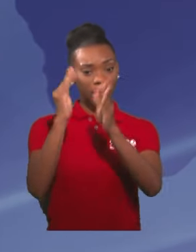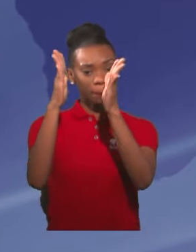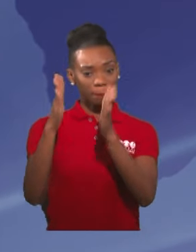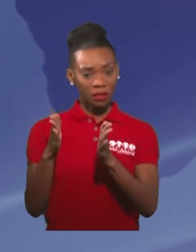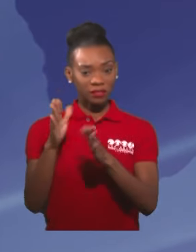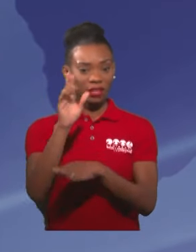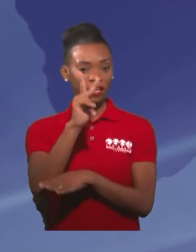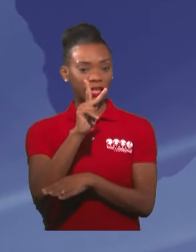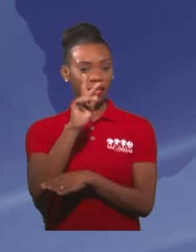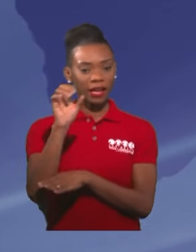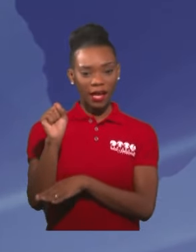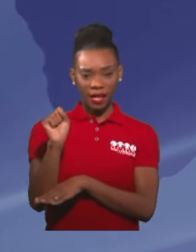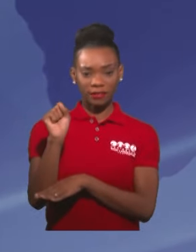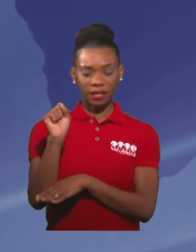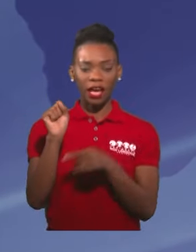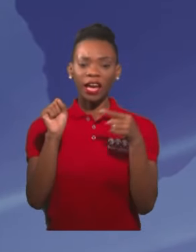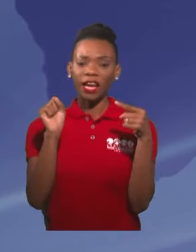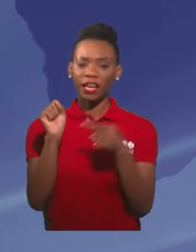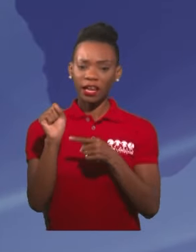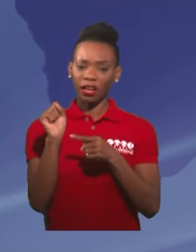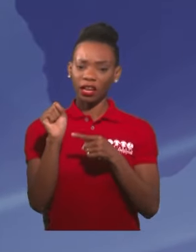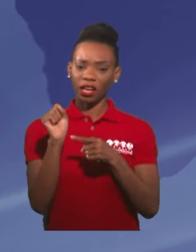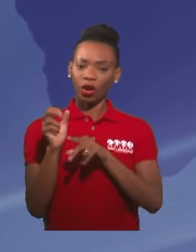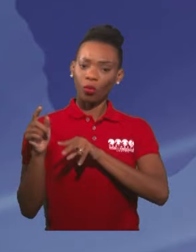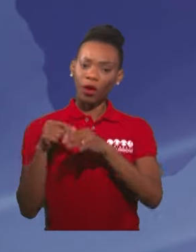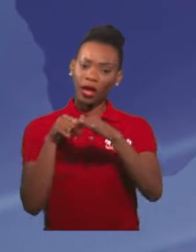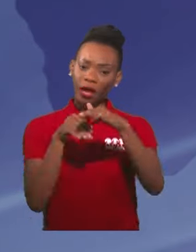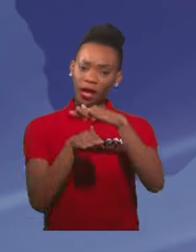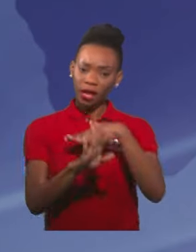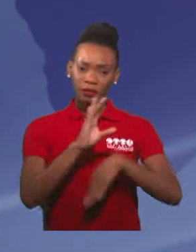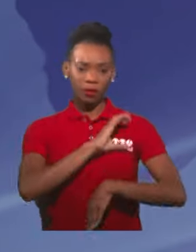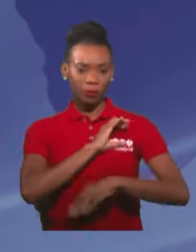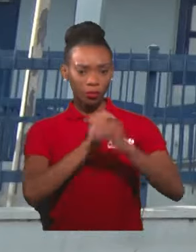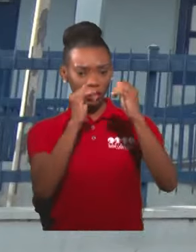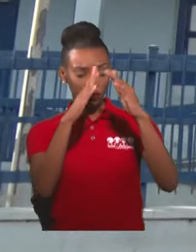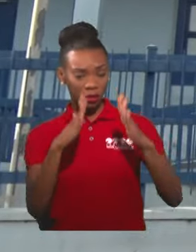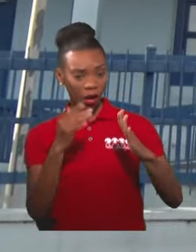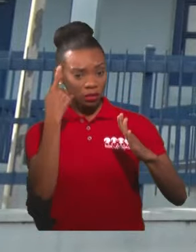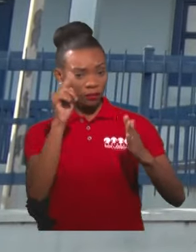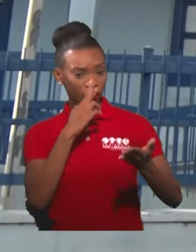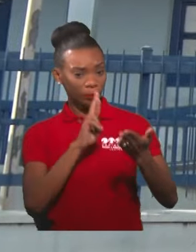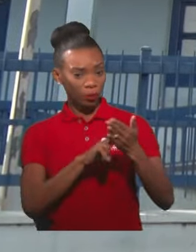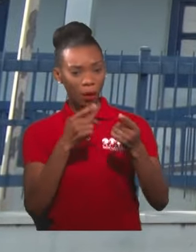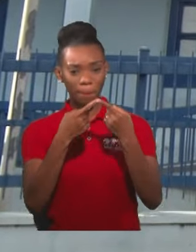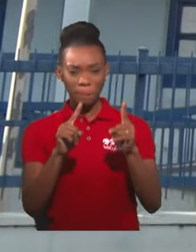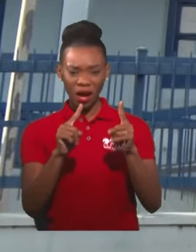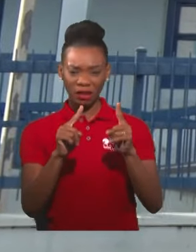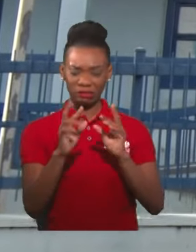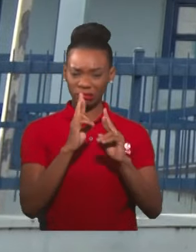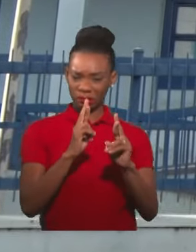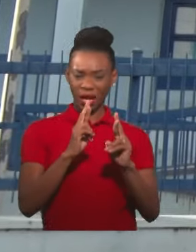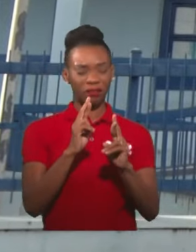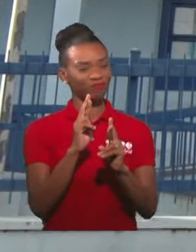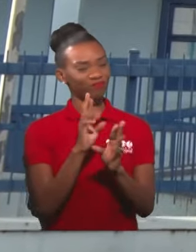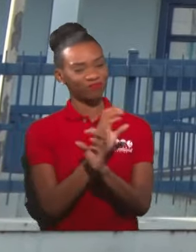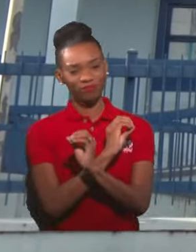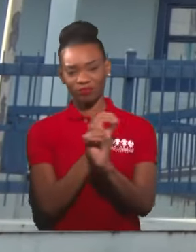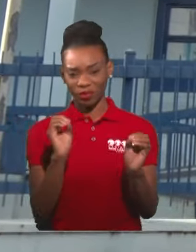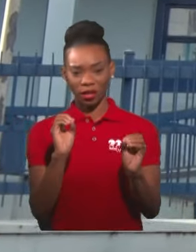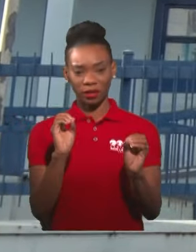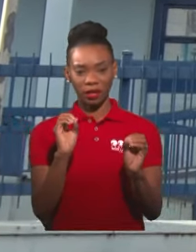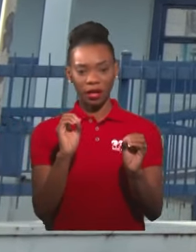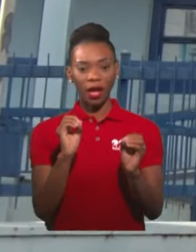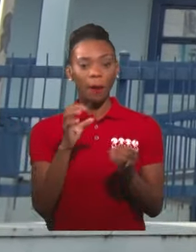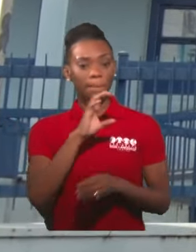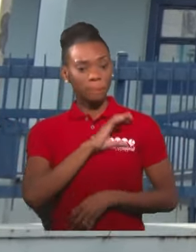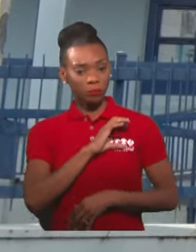receiving poor customer service at a police station as he attempted to make a report. In a media release, the TTPS said upon learning of the allegations,